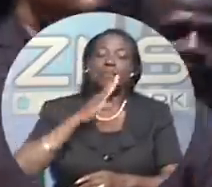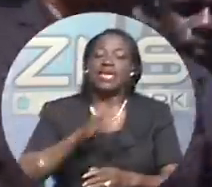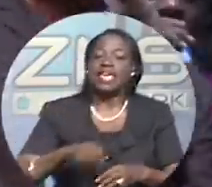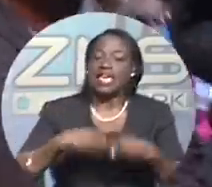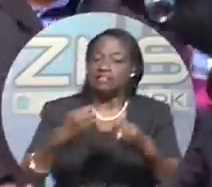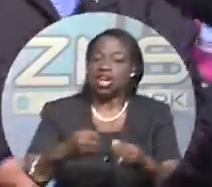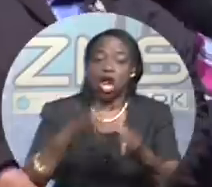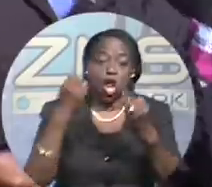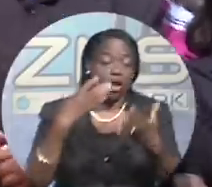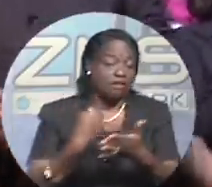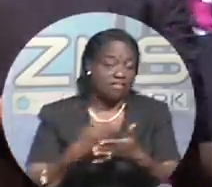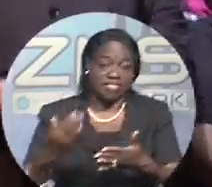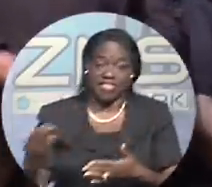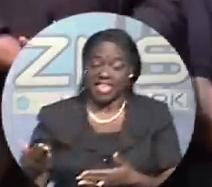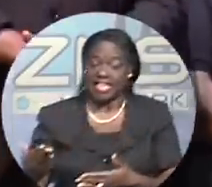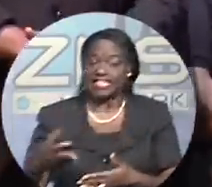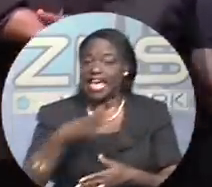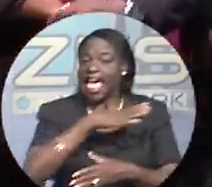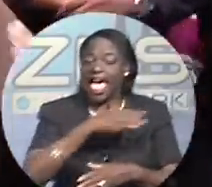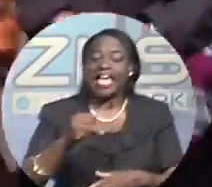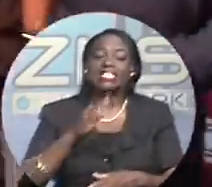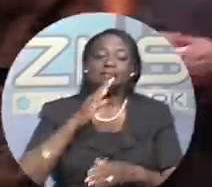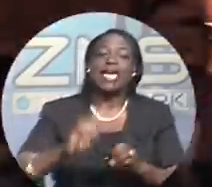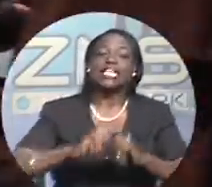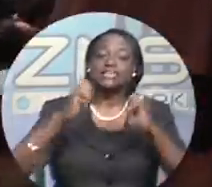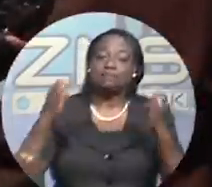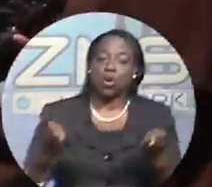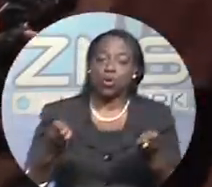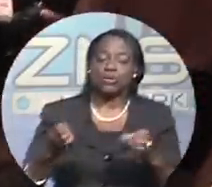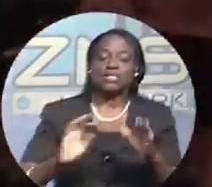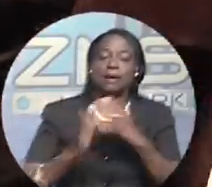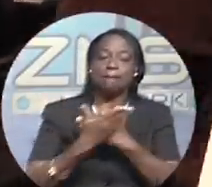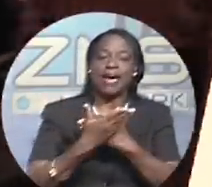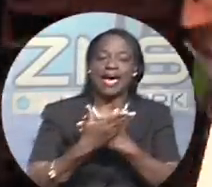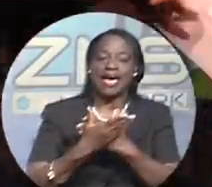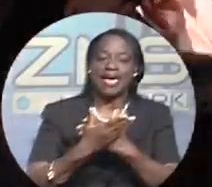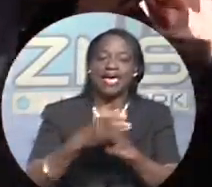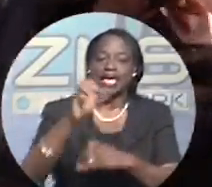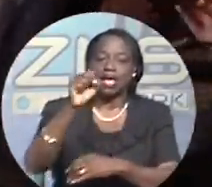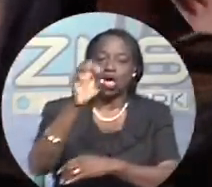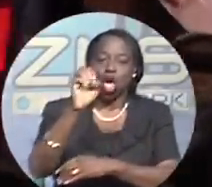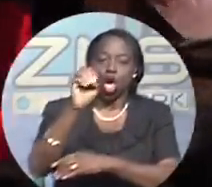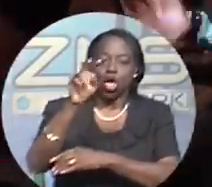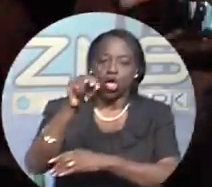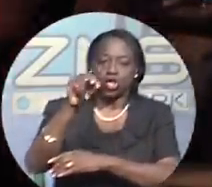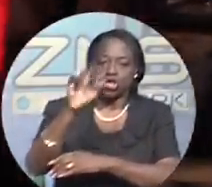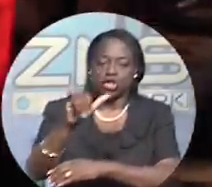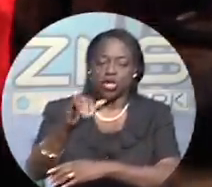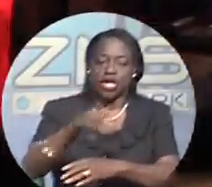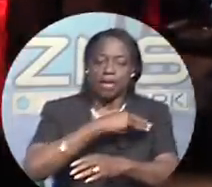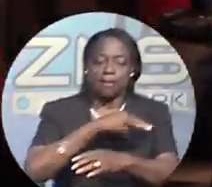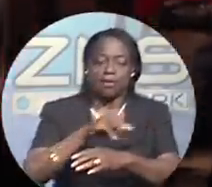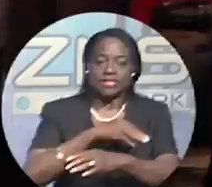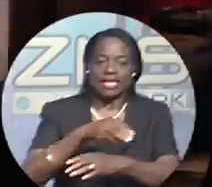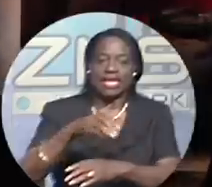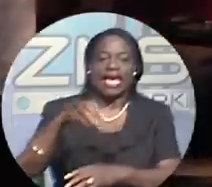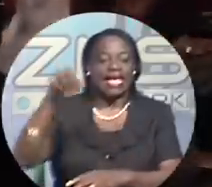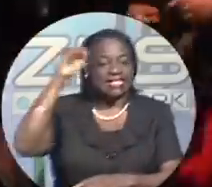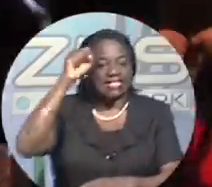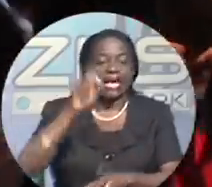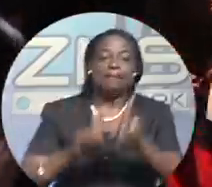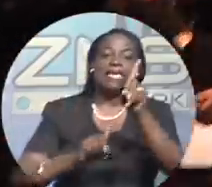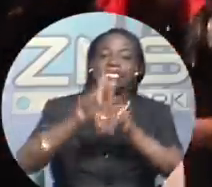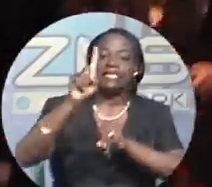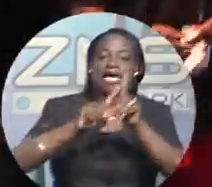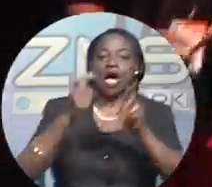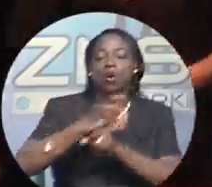backing and much exposure from Sony Music. Musician Sammy Starr emerged the winner, and in addition to winning $20,000, he